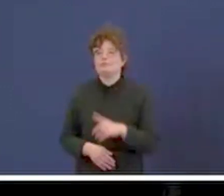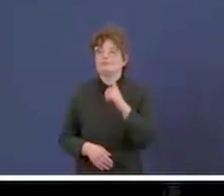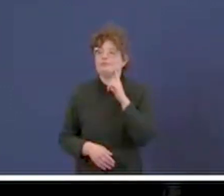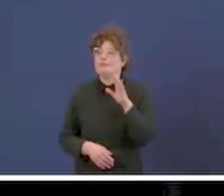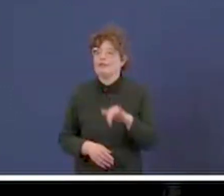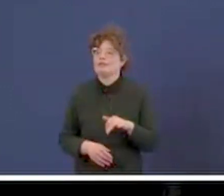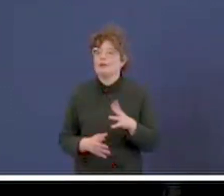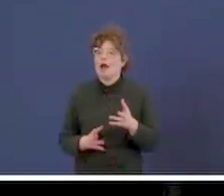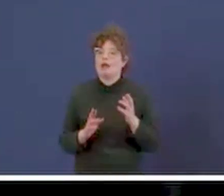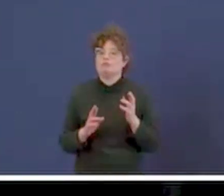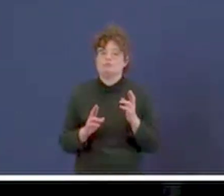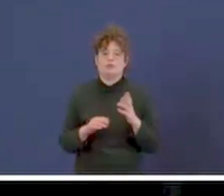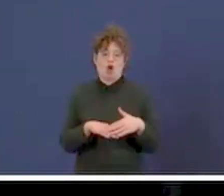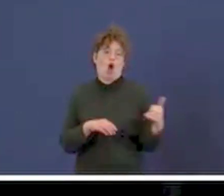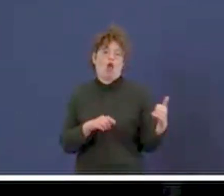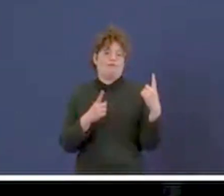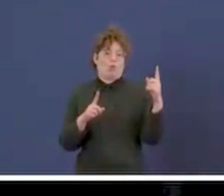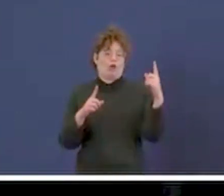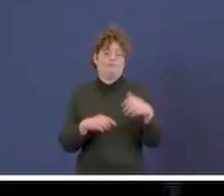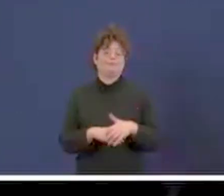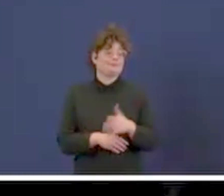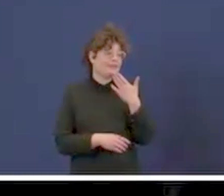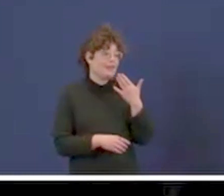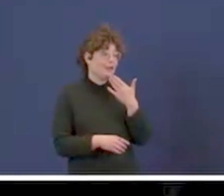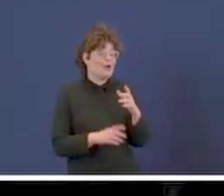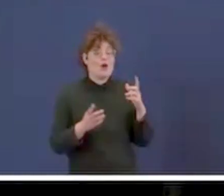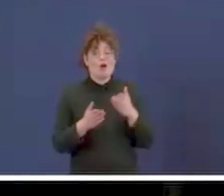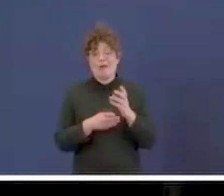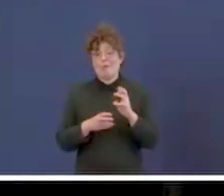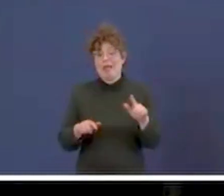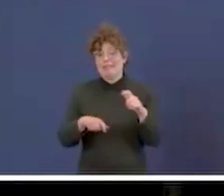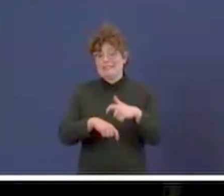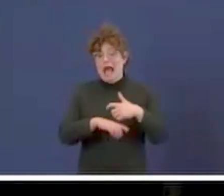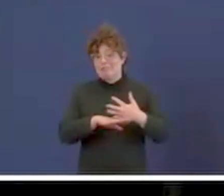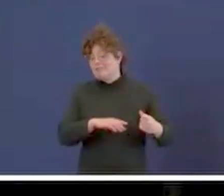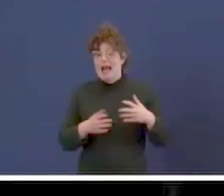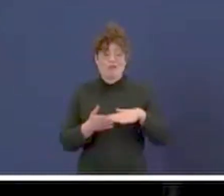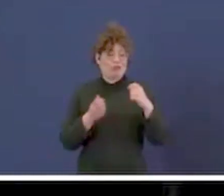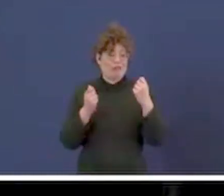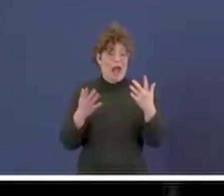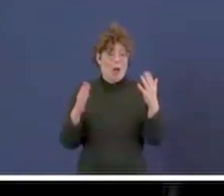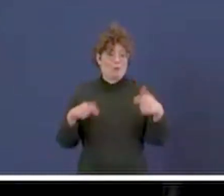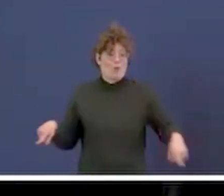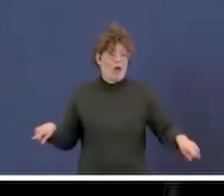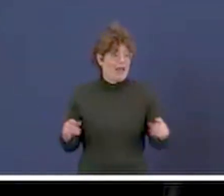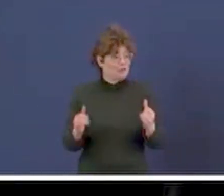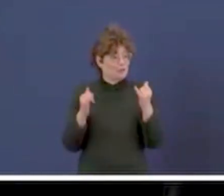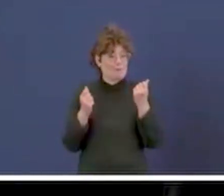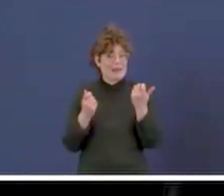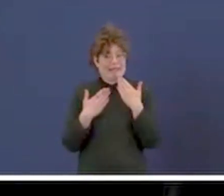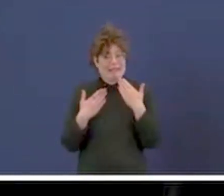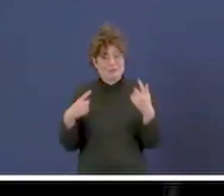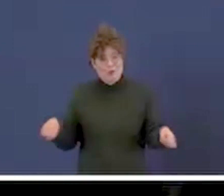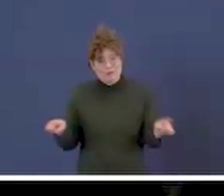I hope for. Yeah, great. Thank you. All right, we're out of time. I've learned a lot. I hope you have too. Many thanks